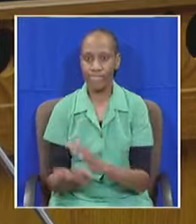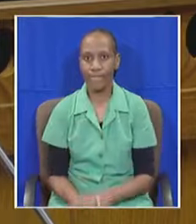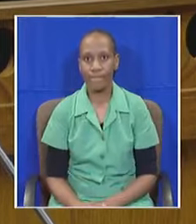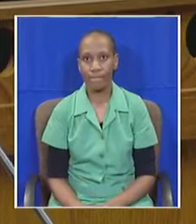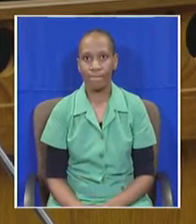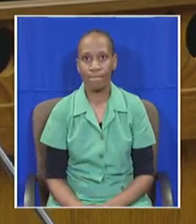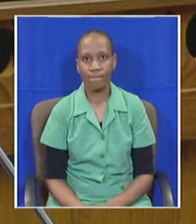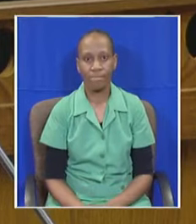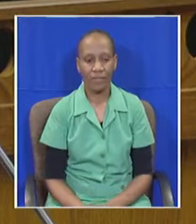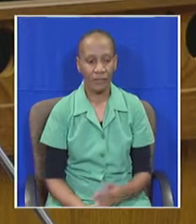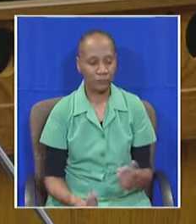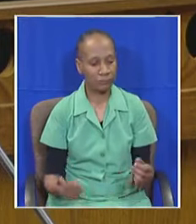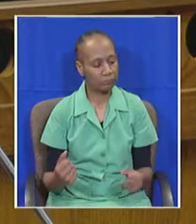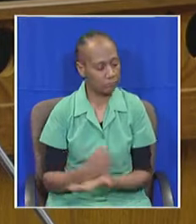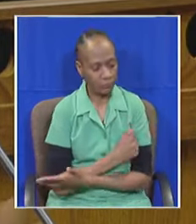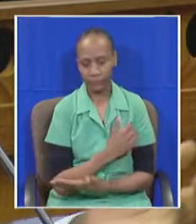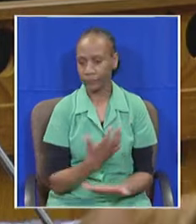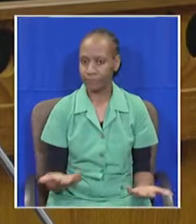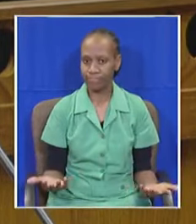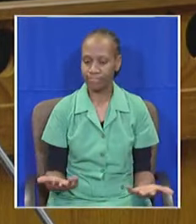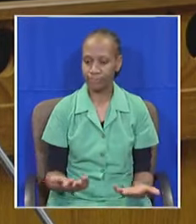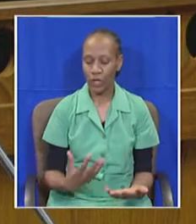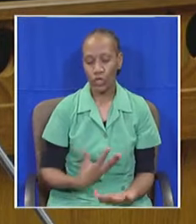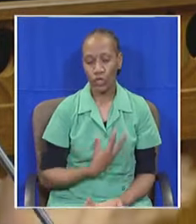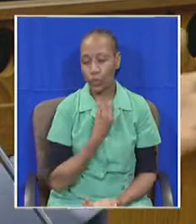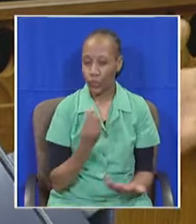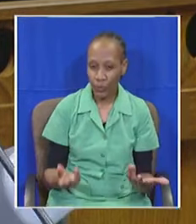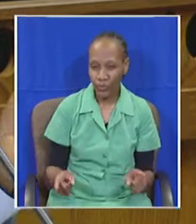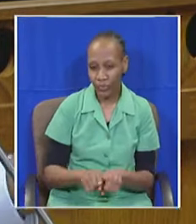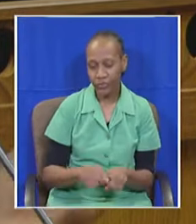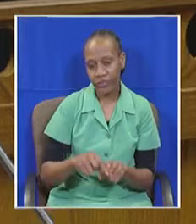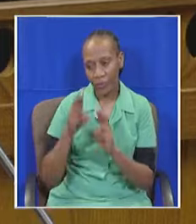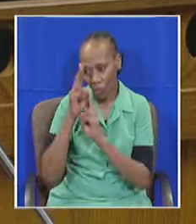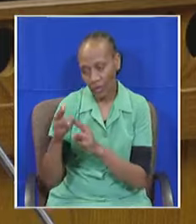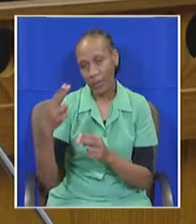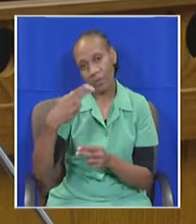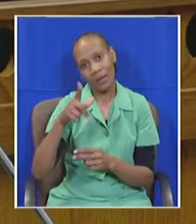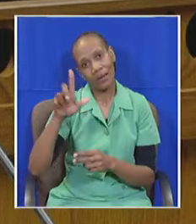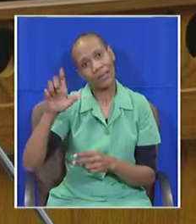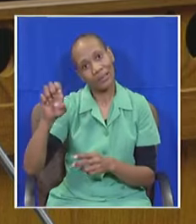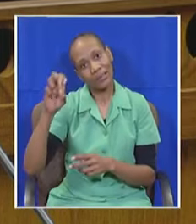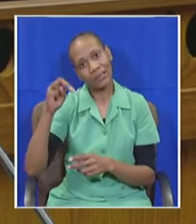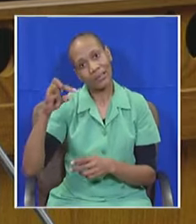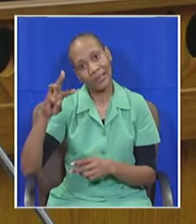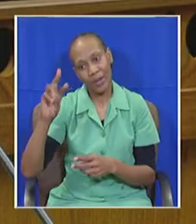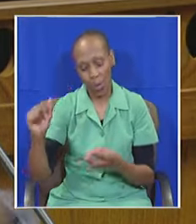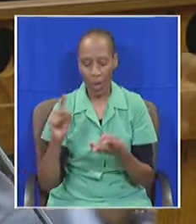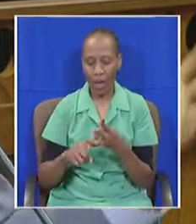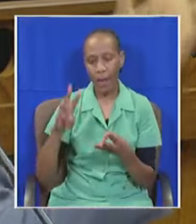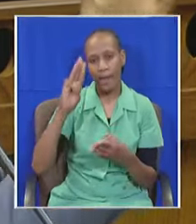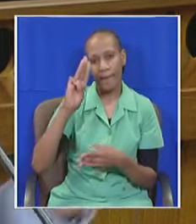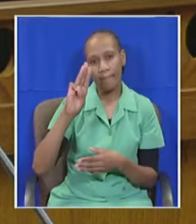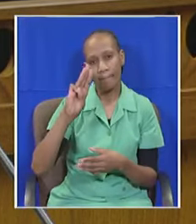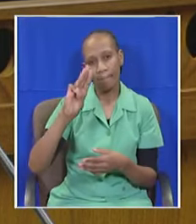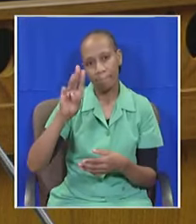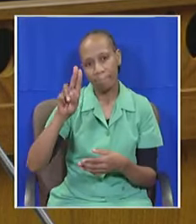It is such a pity. It is such a pity that young people such as Honourable Shlengwa and Honourable Butwa, who come